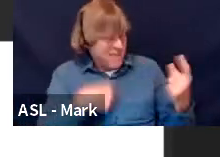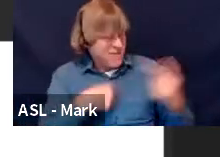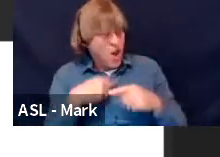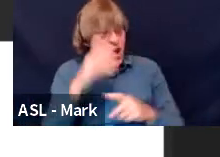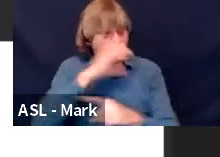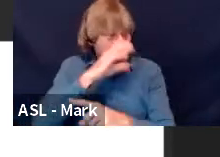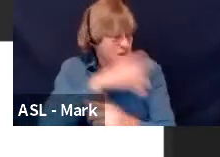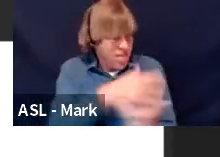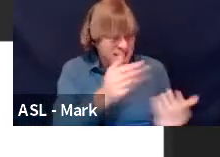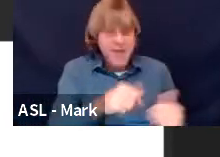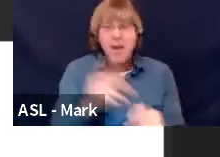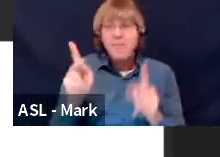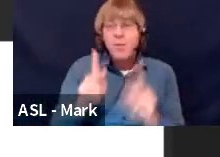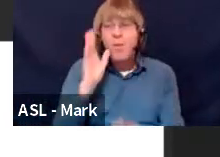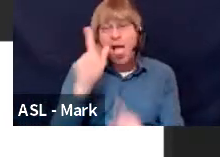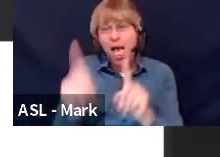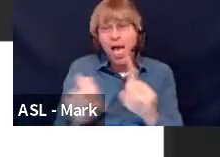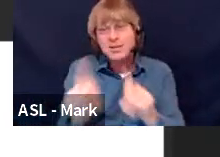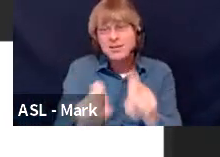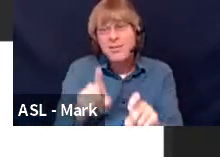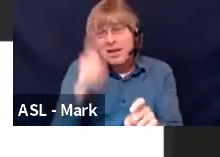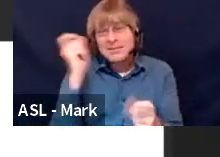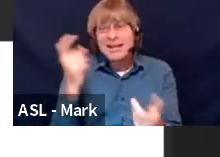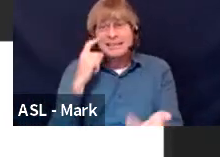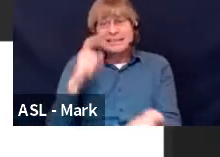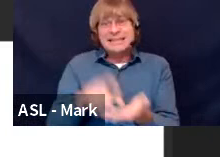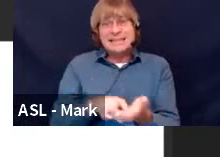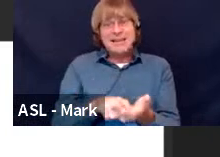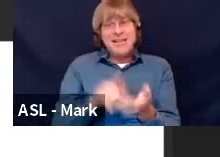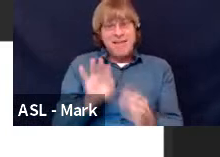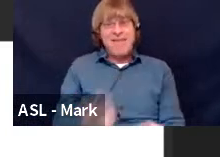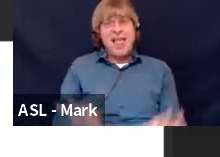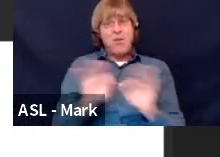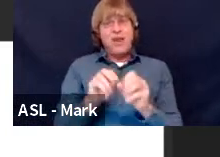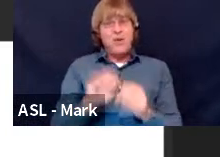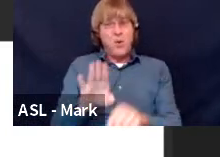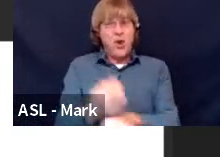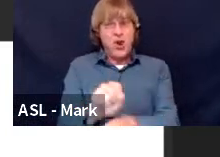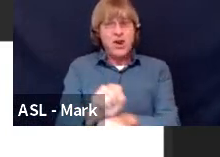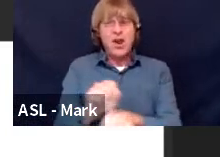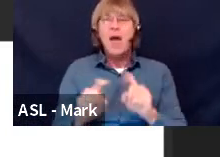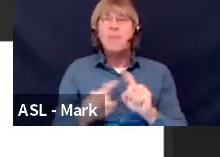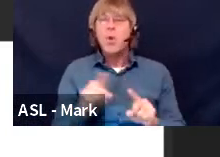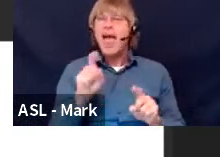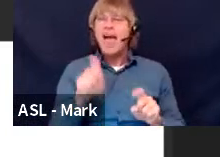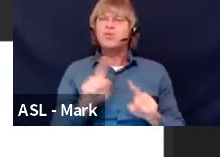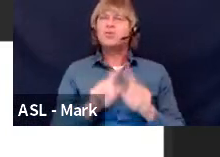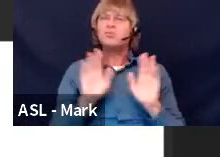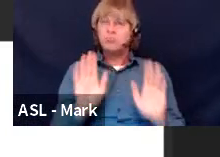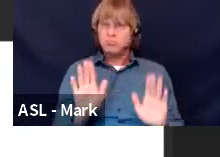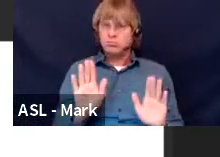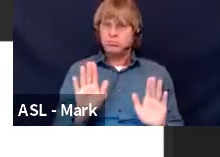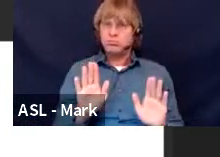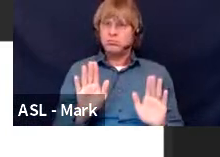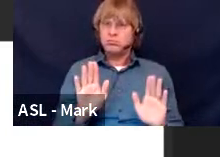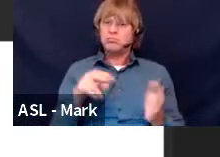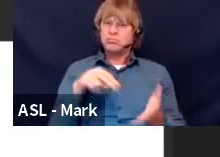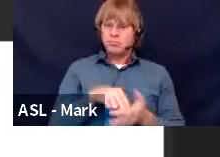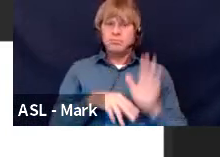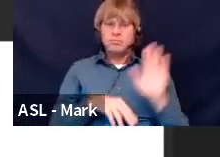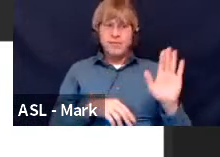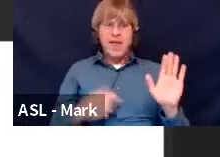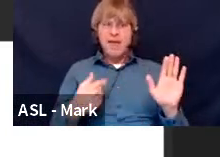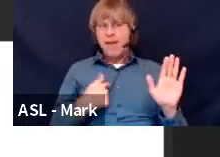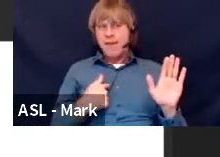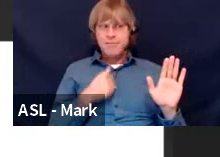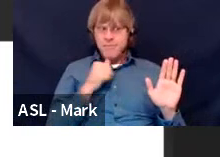cartoon characters? People are gonna ask, because they see value in what it is that you do. But you have to make a stance on, hey, I am